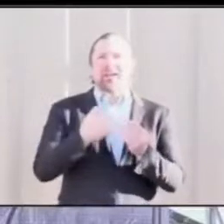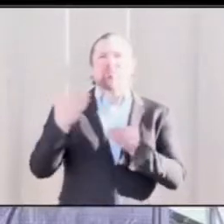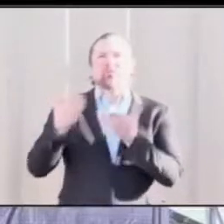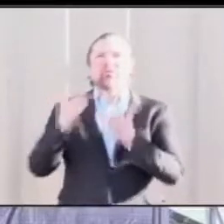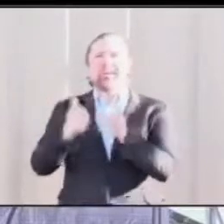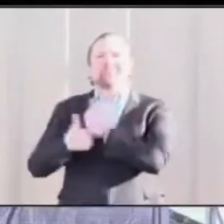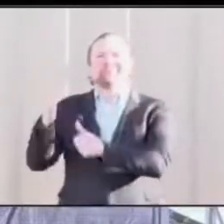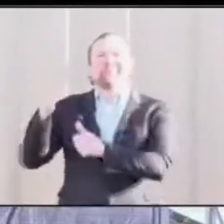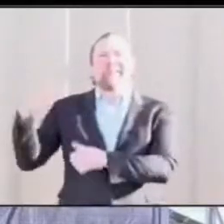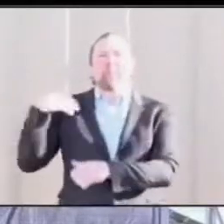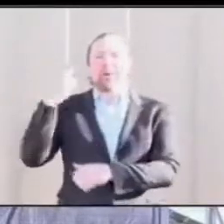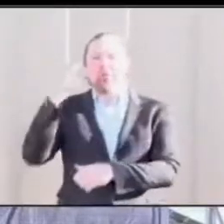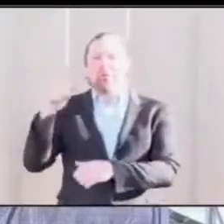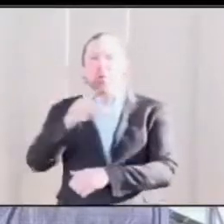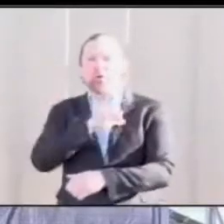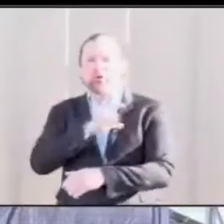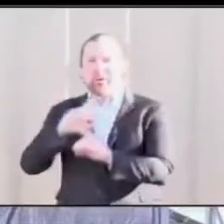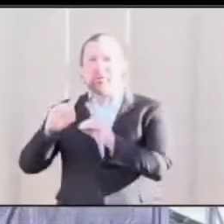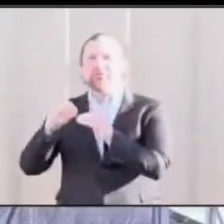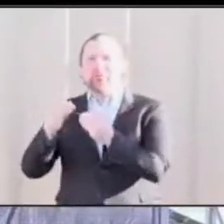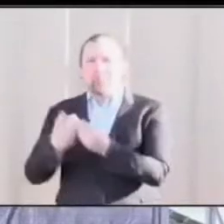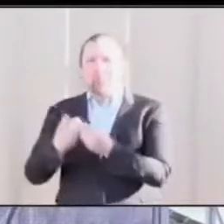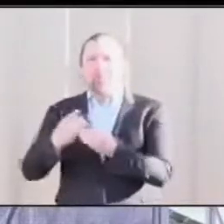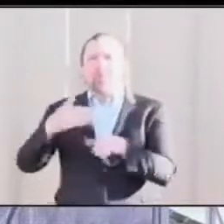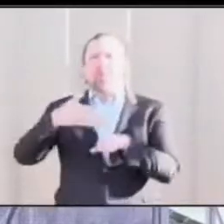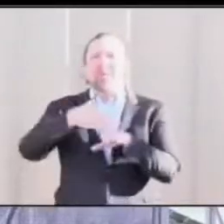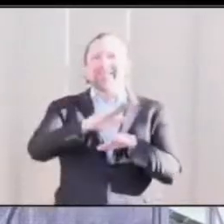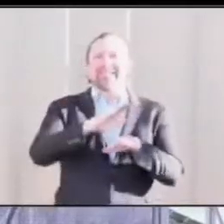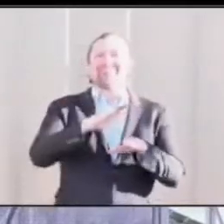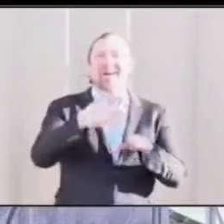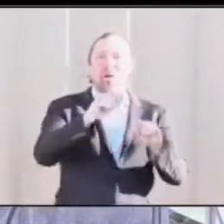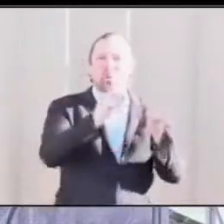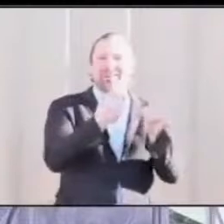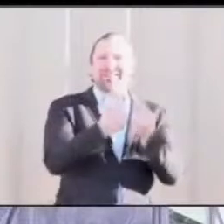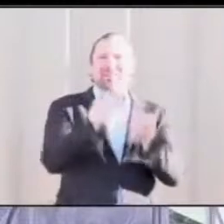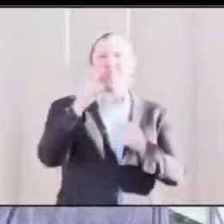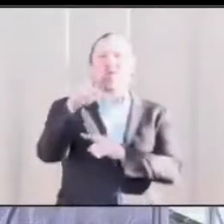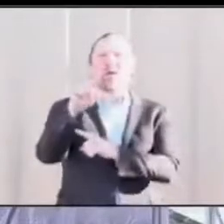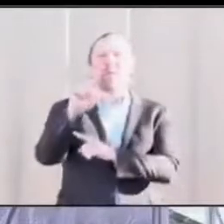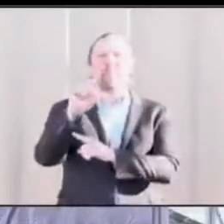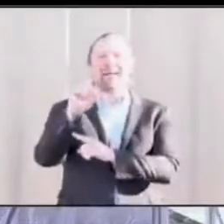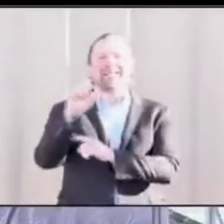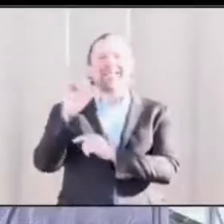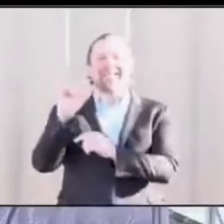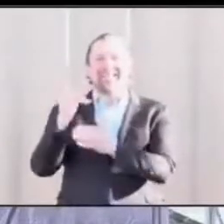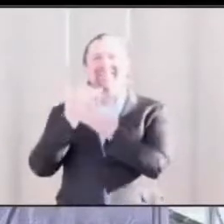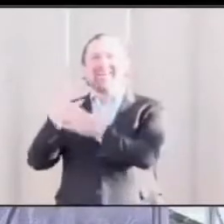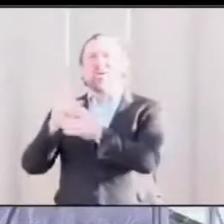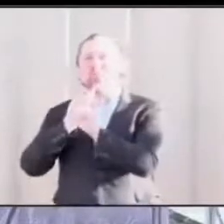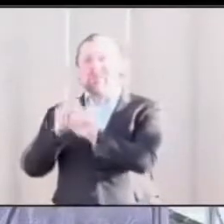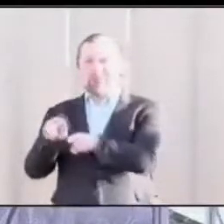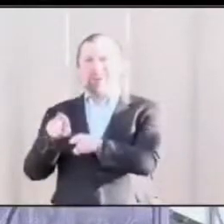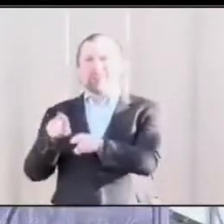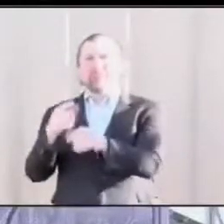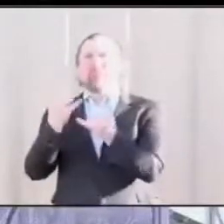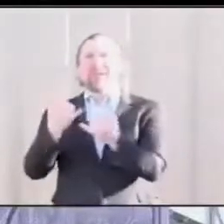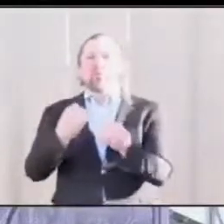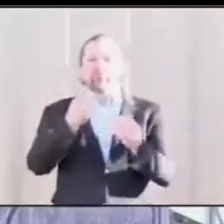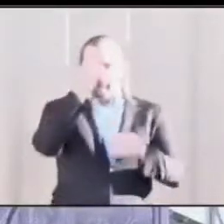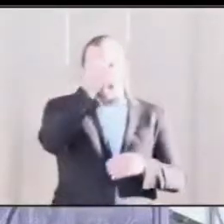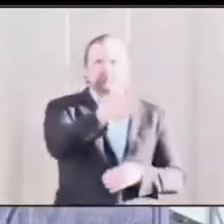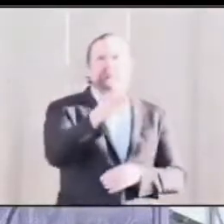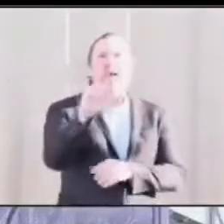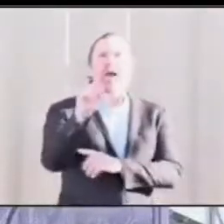from the Sheriff's Department Incident Management Team for the Palisades Fire Response. I'd like to provide you an update on our